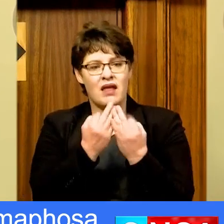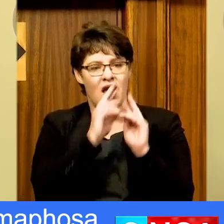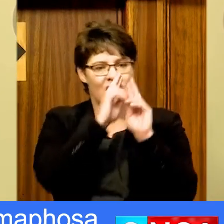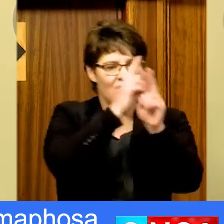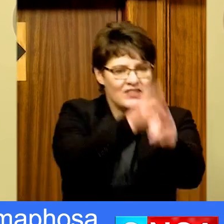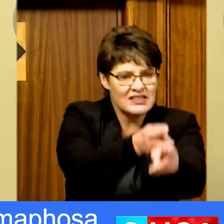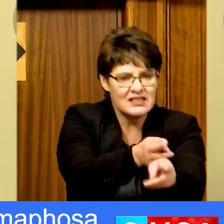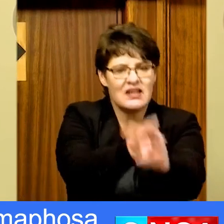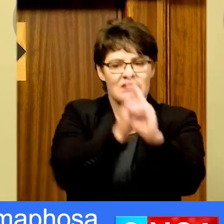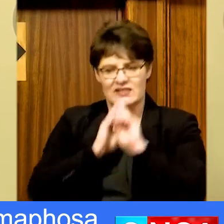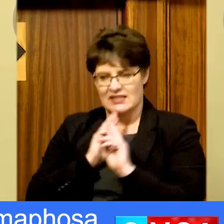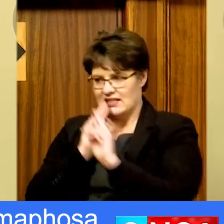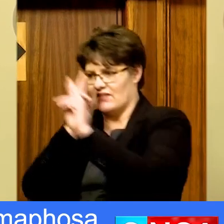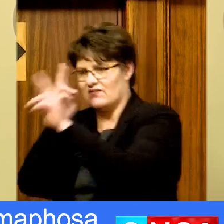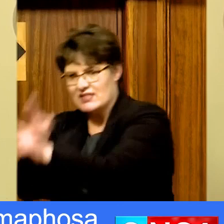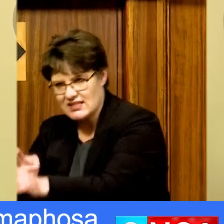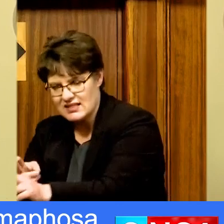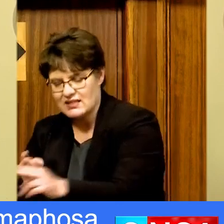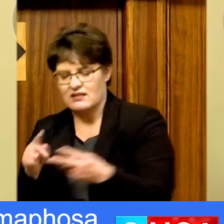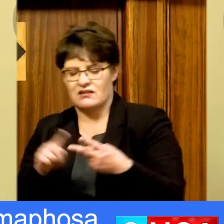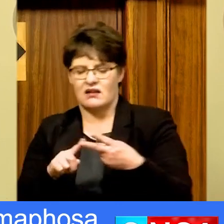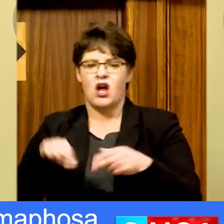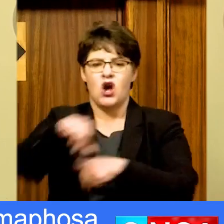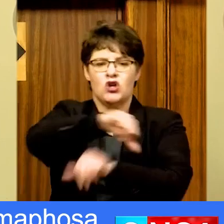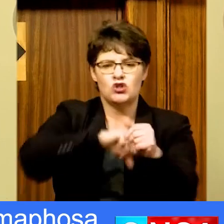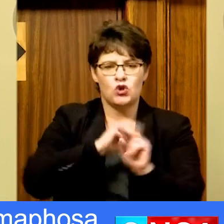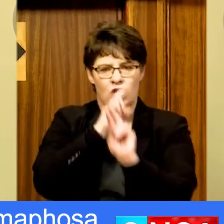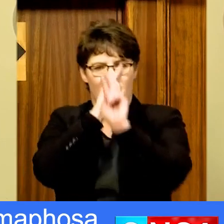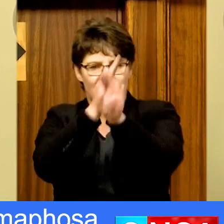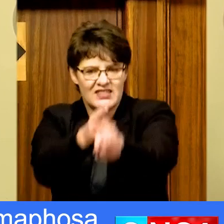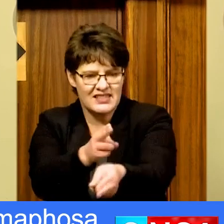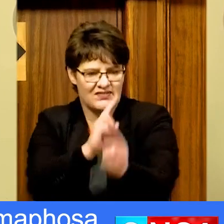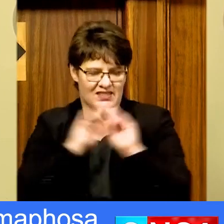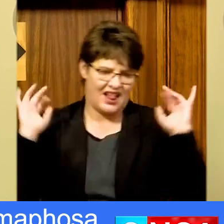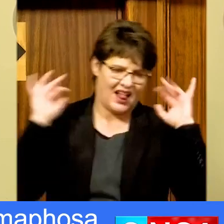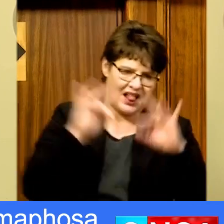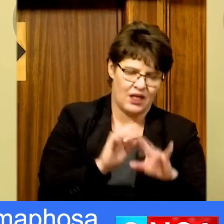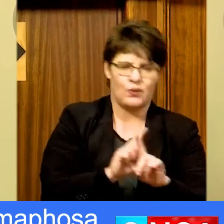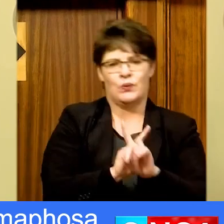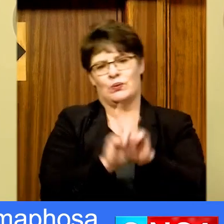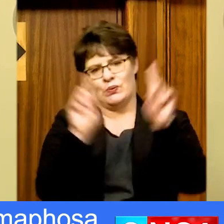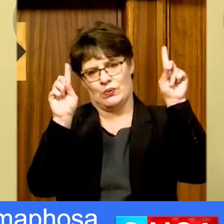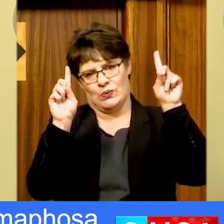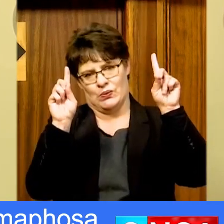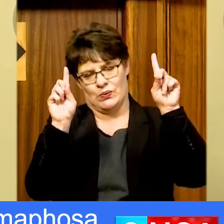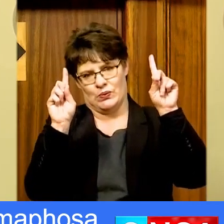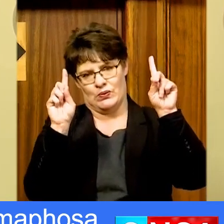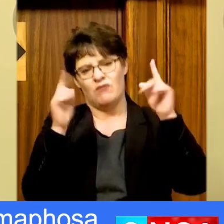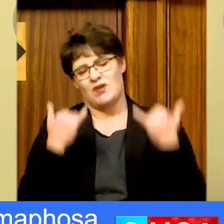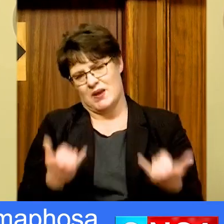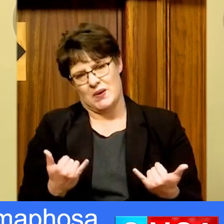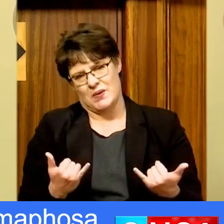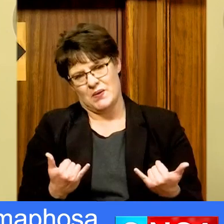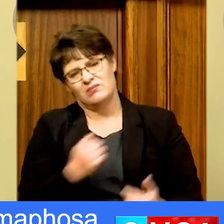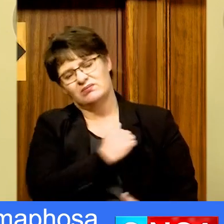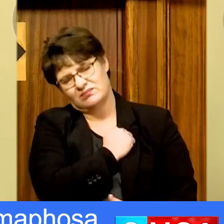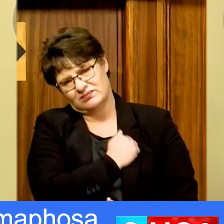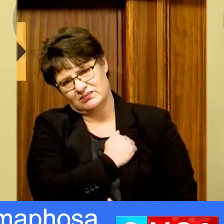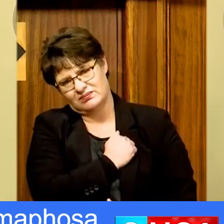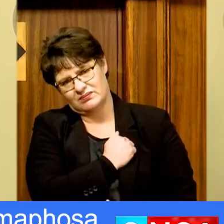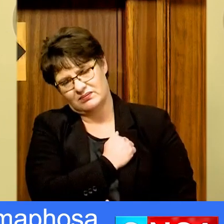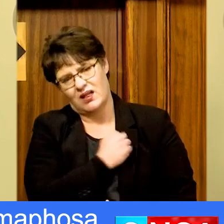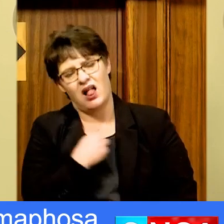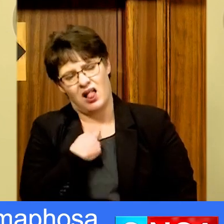visits and other social activities will unfortunately not be allowed for now. I